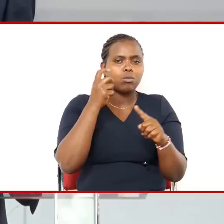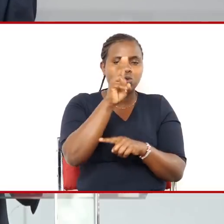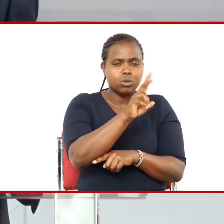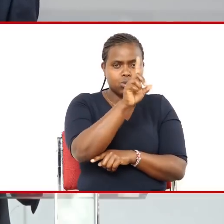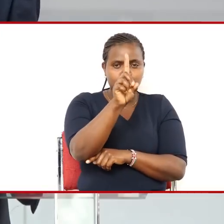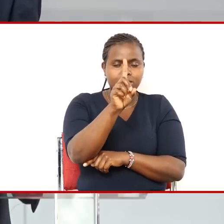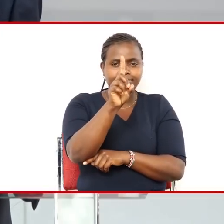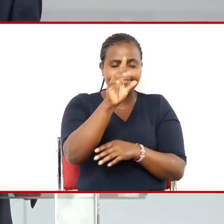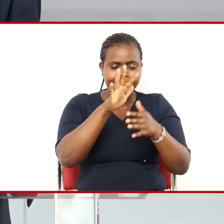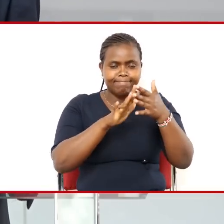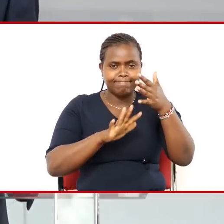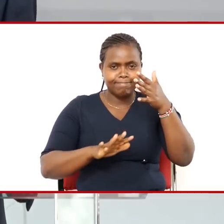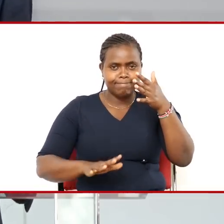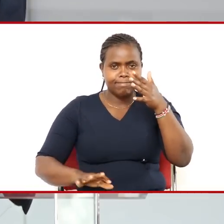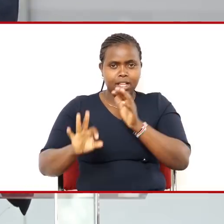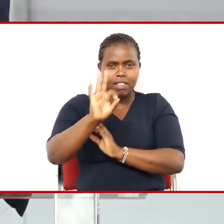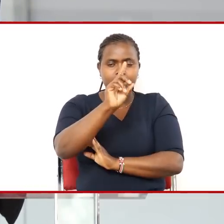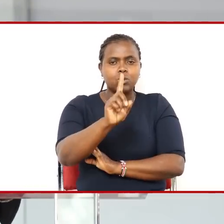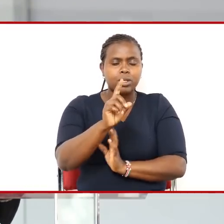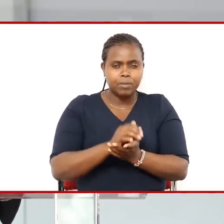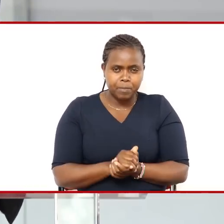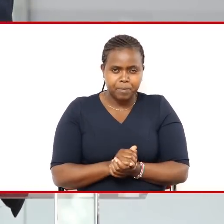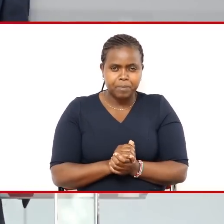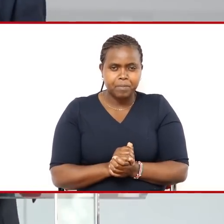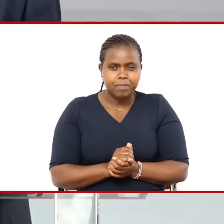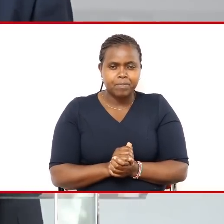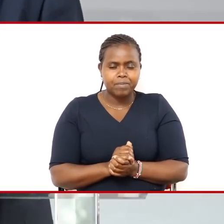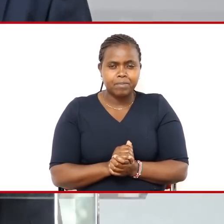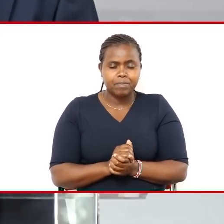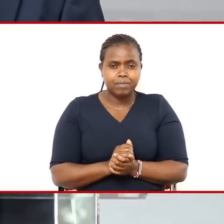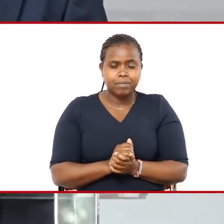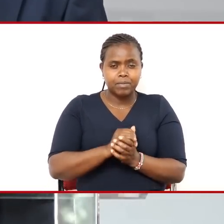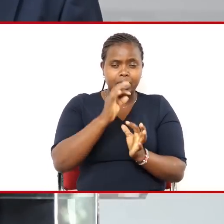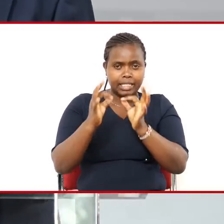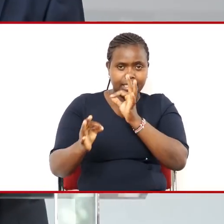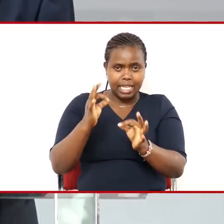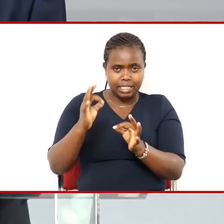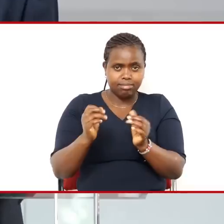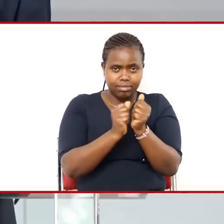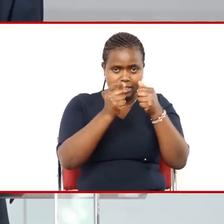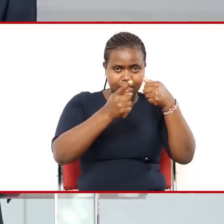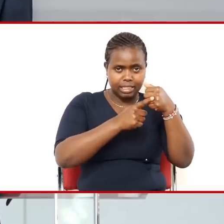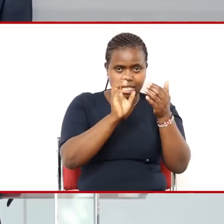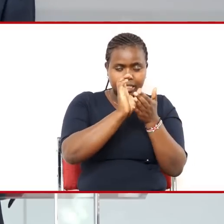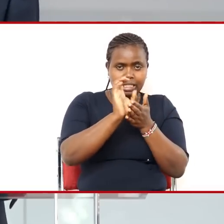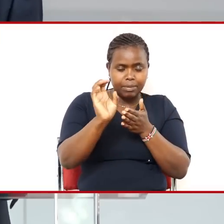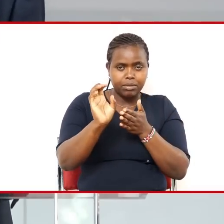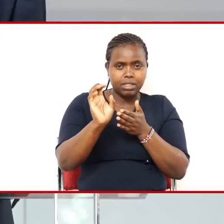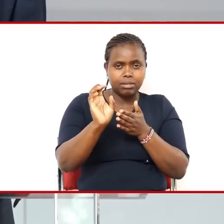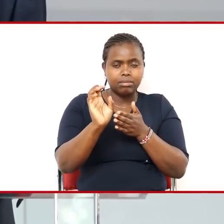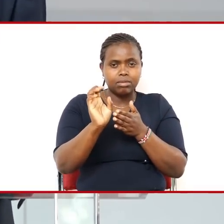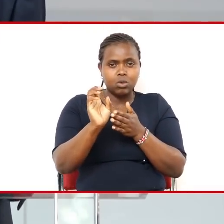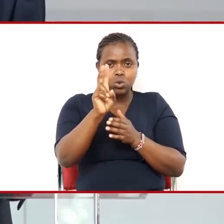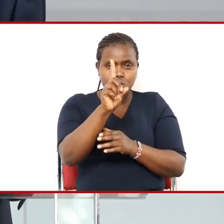verse 21 up to 31. The book of Judges, chapter 16, from verse